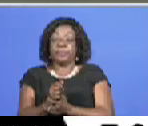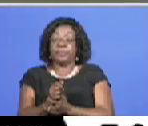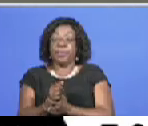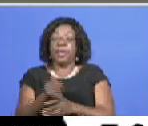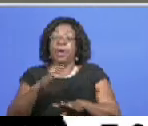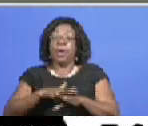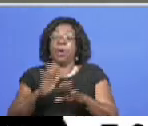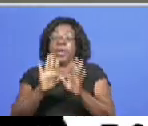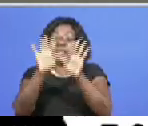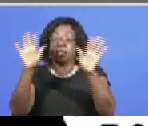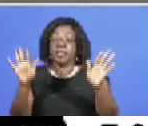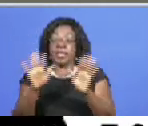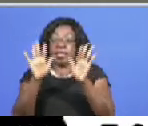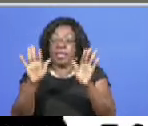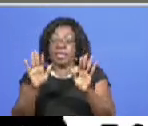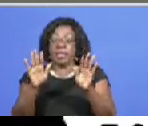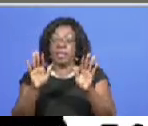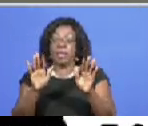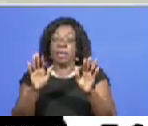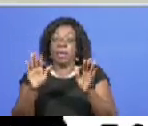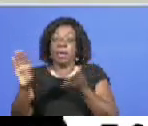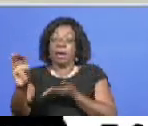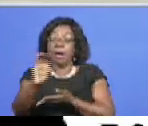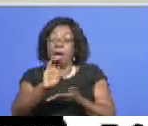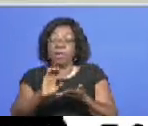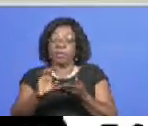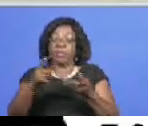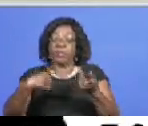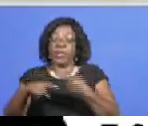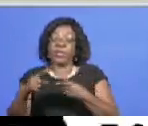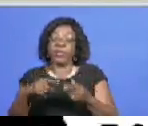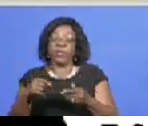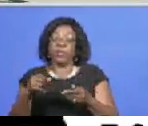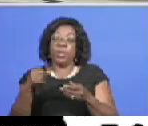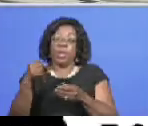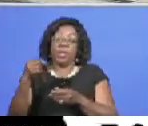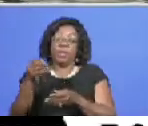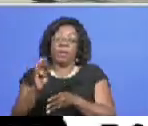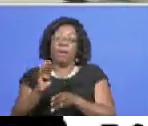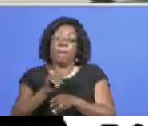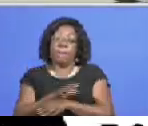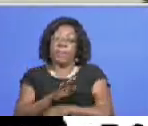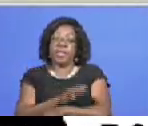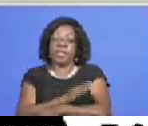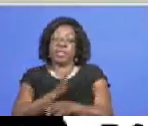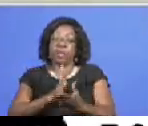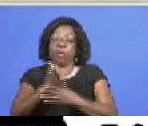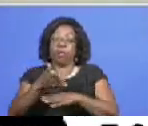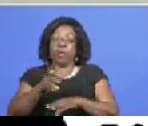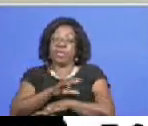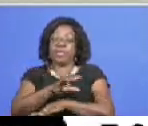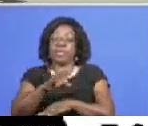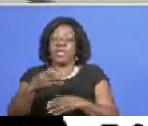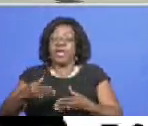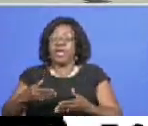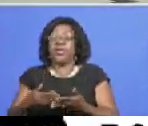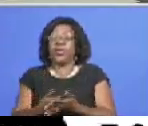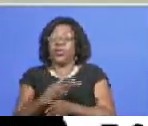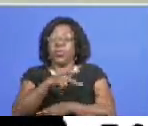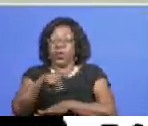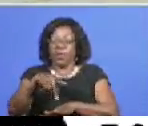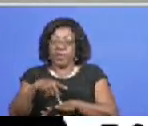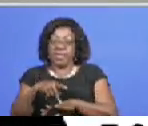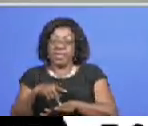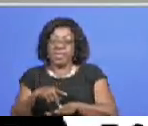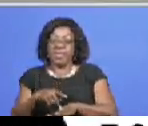Well, on Sunday, hundreds flocked to beaches across the capital to enjoy the sun, sand, and sea. However, in many cases, social